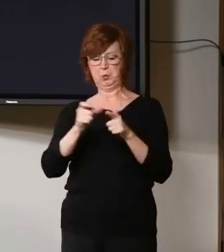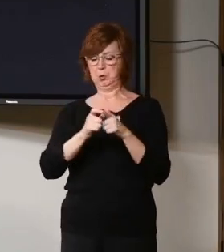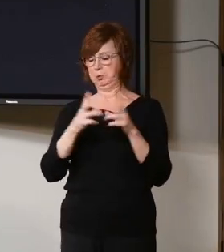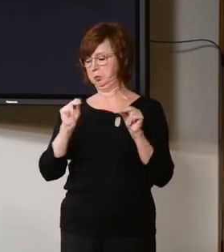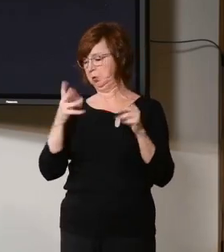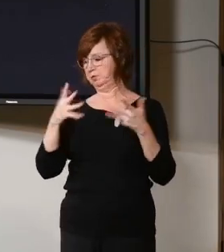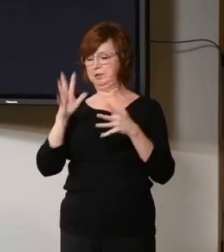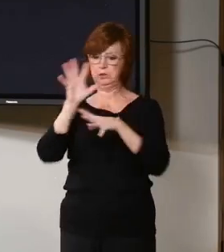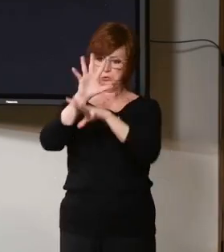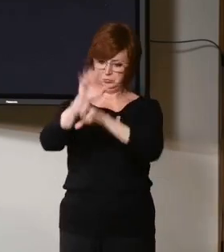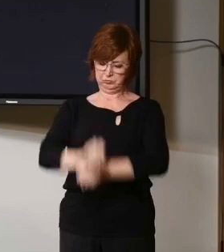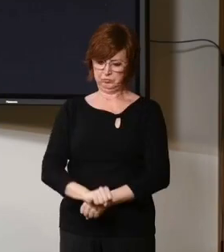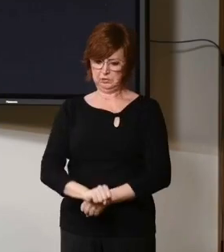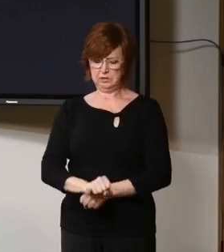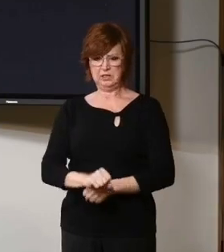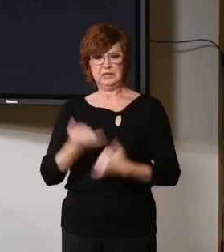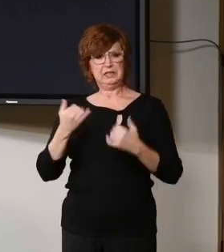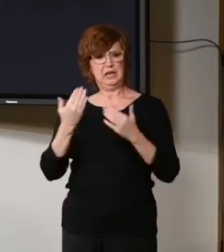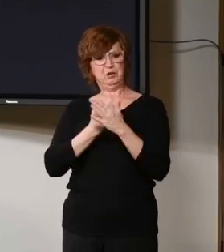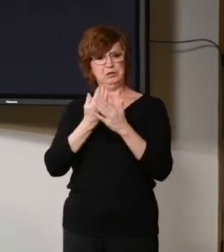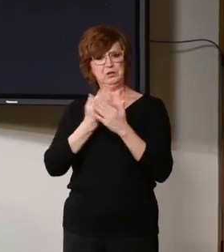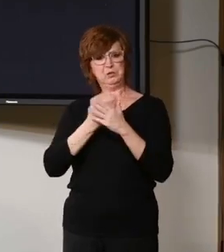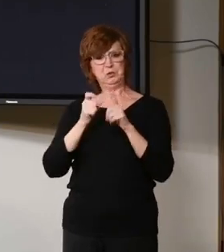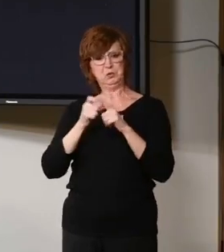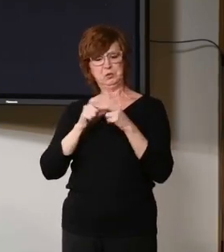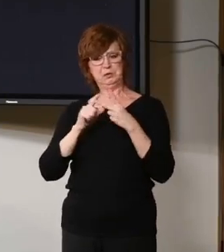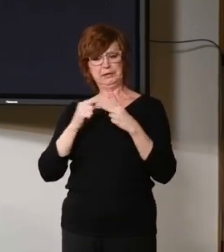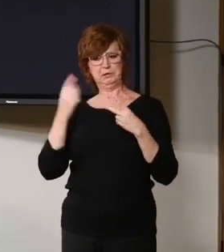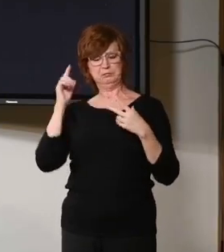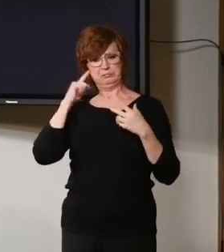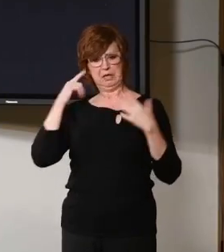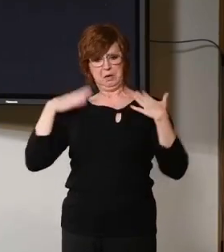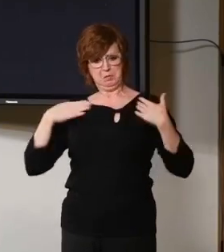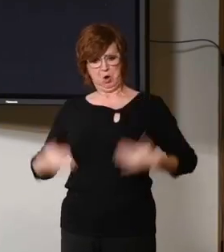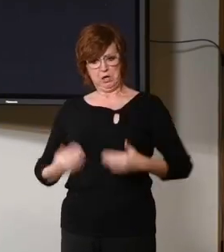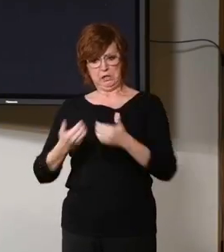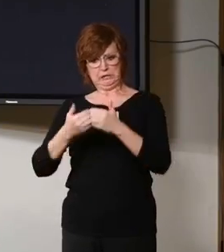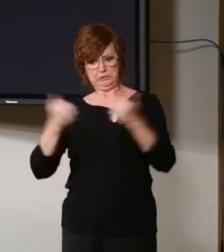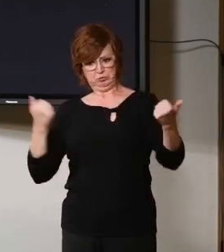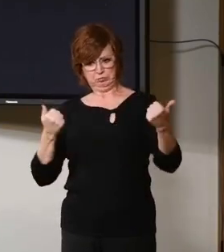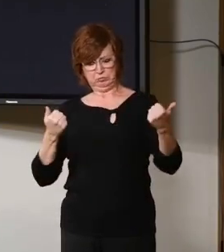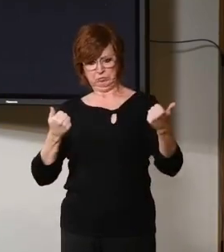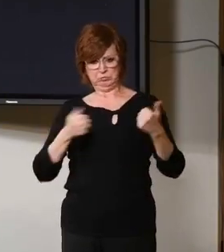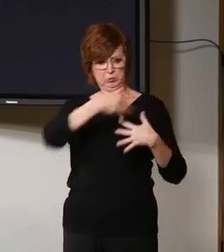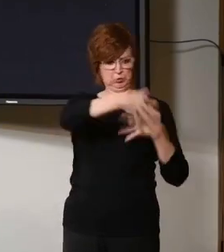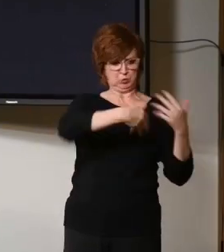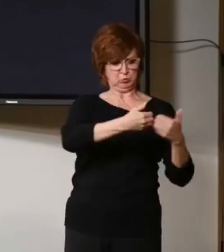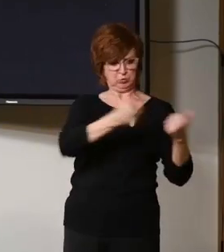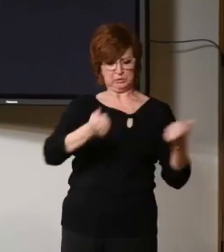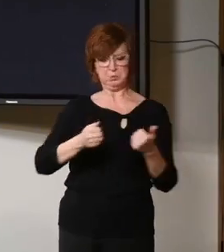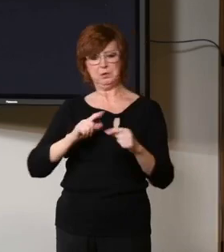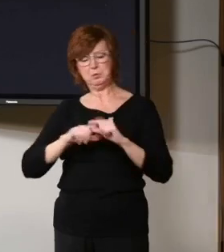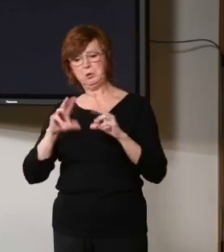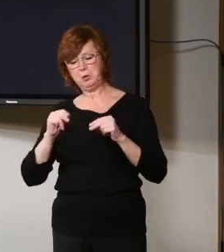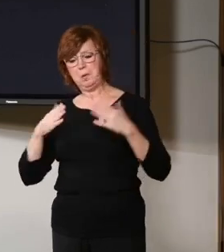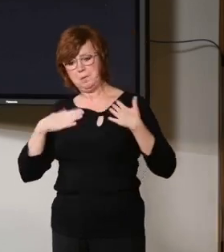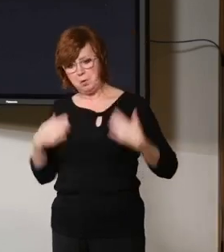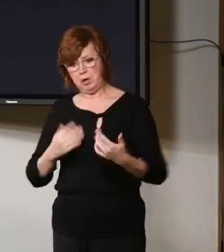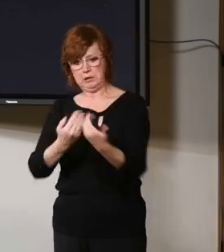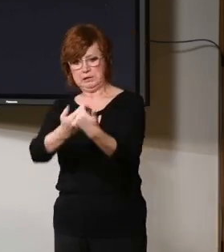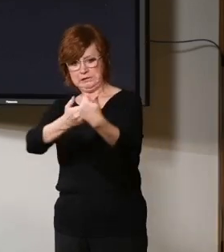also like to use the word physical distancing. That's keeping that 6-foot separation, but at the same